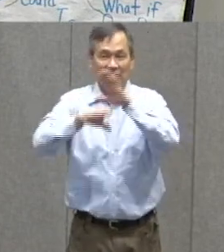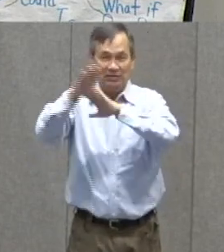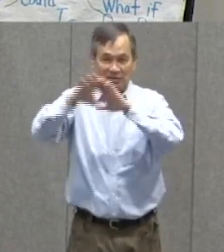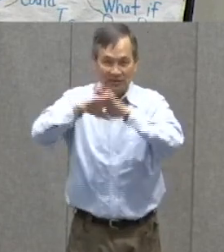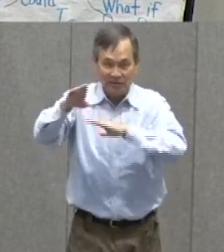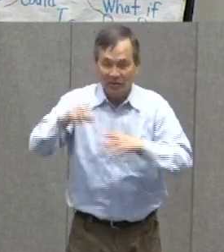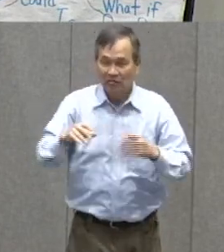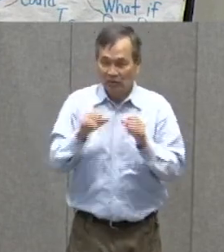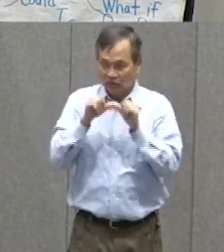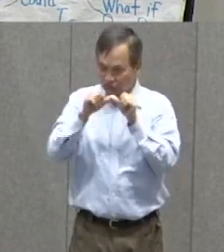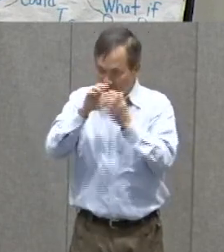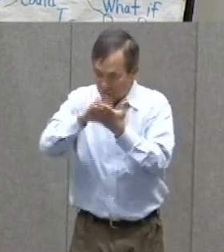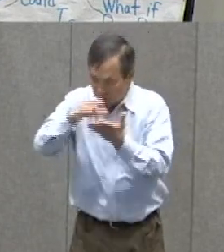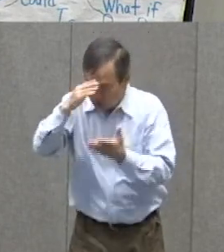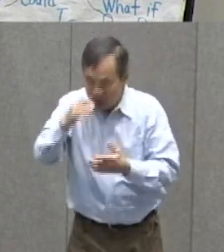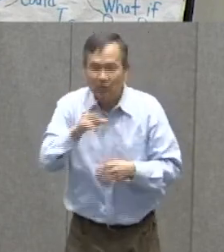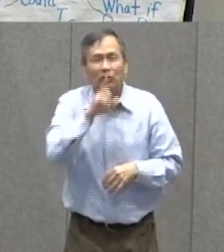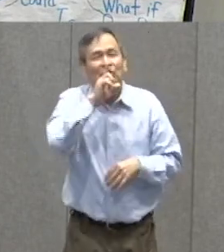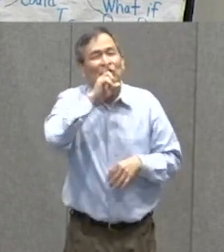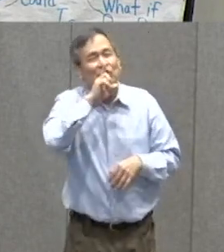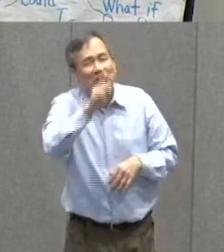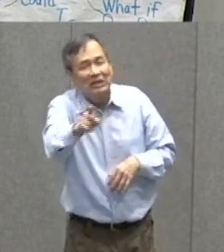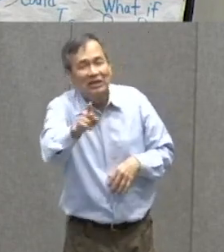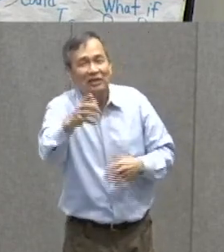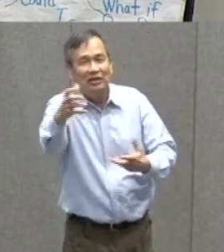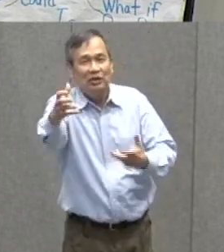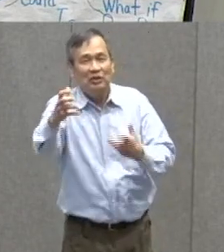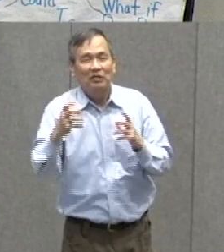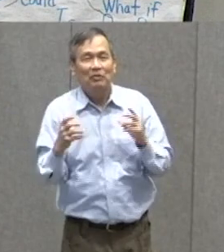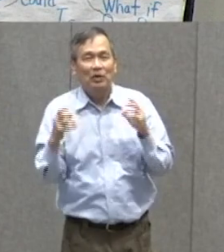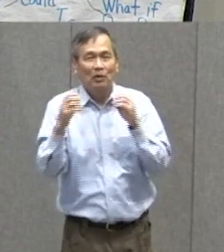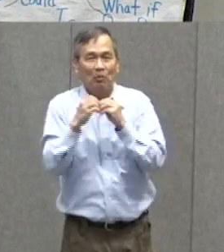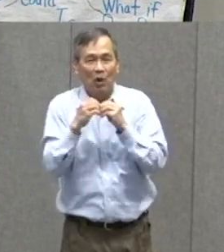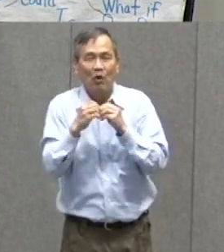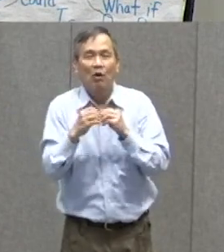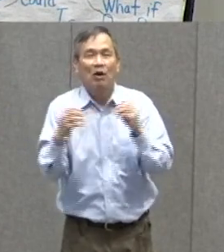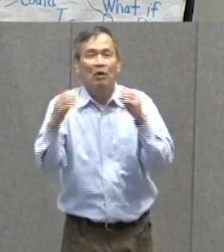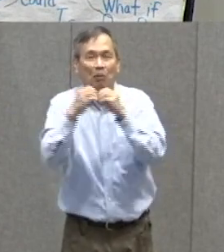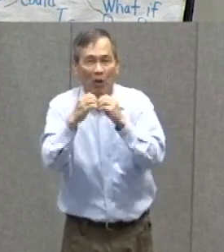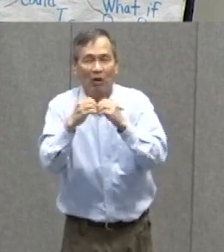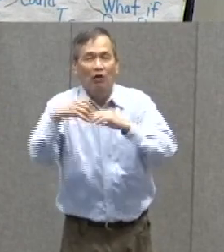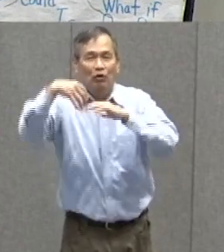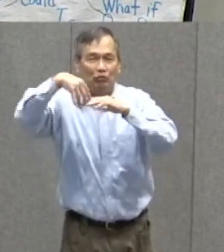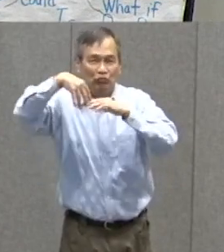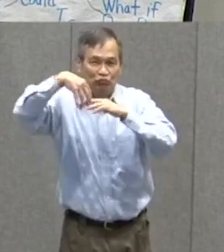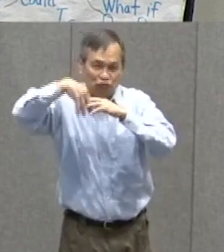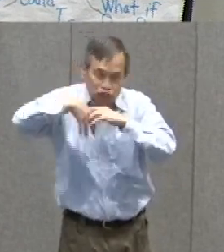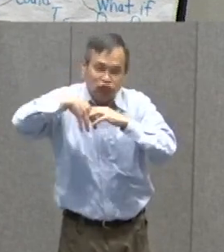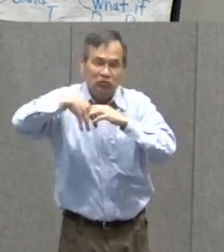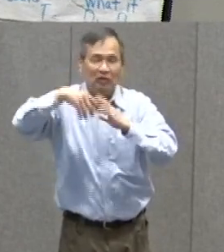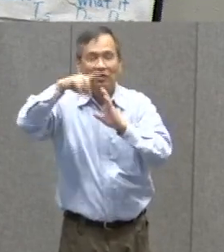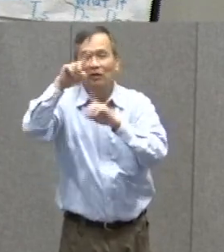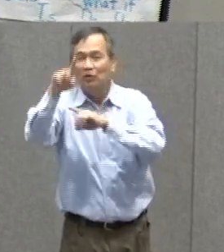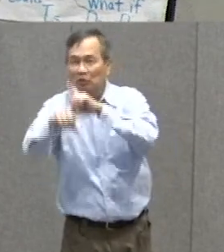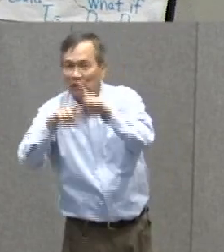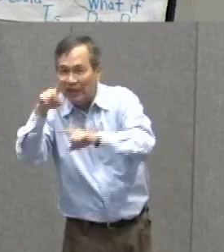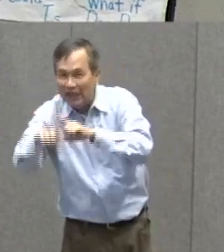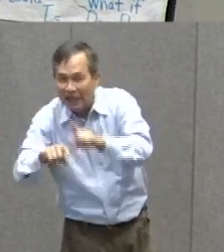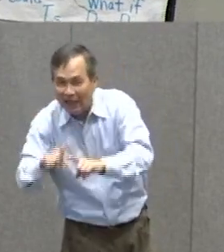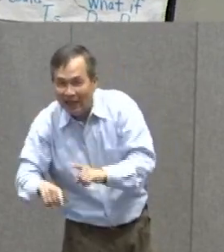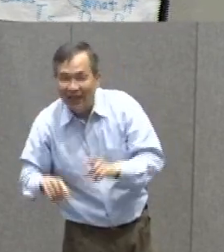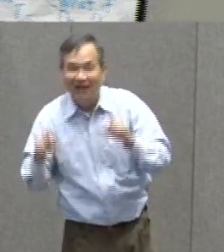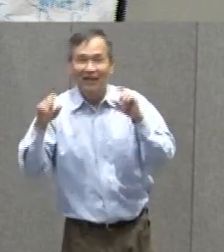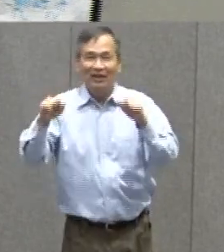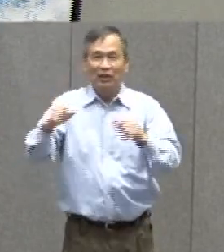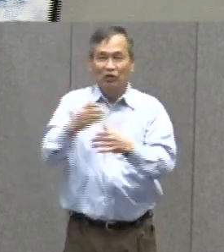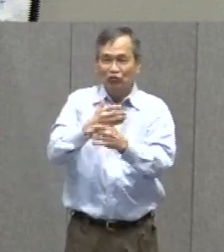an English learner, you really want to be able to speak more and more and more and share more so that you will be able